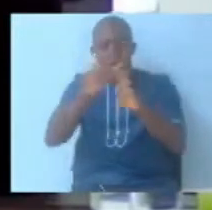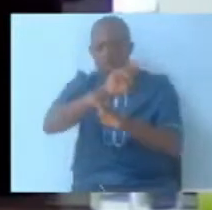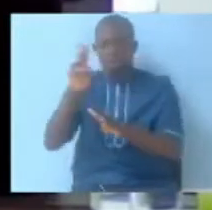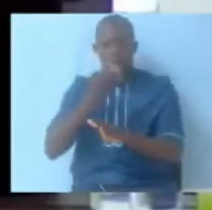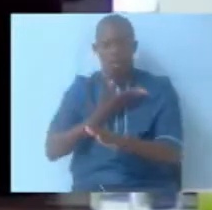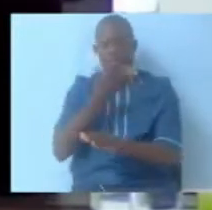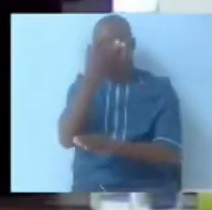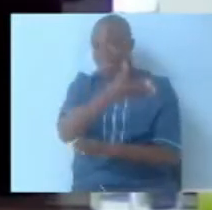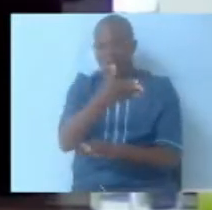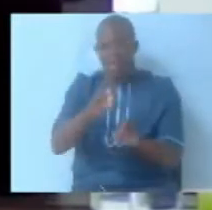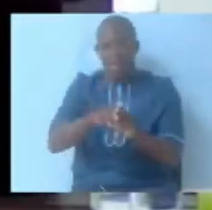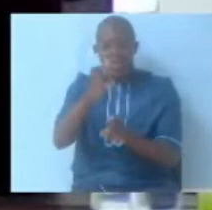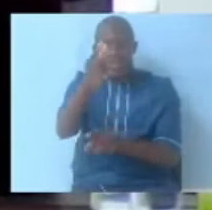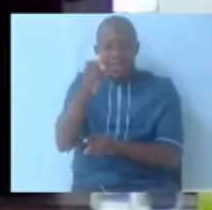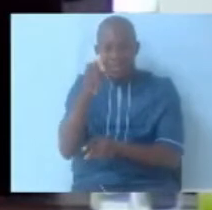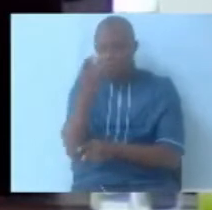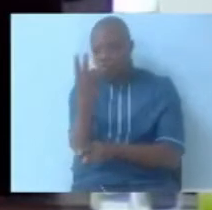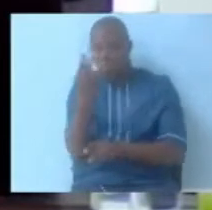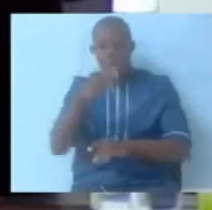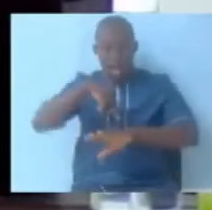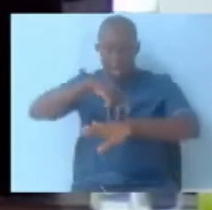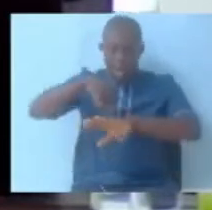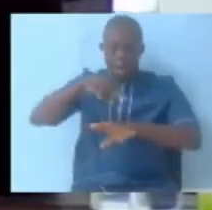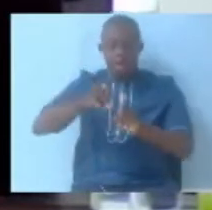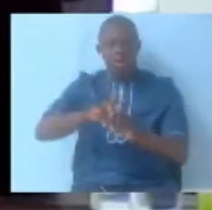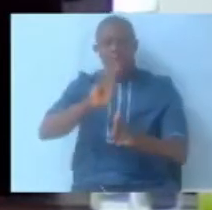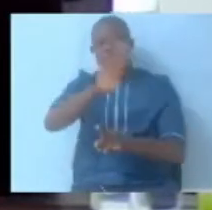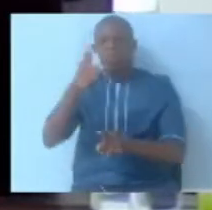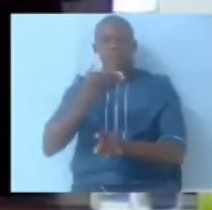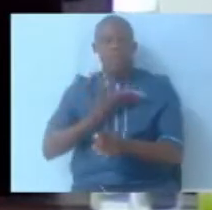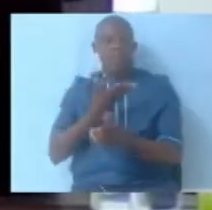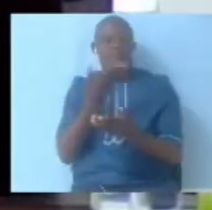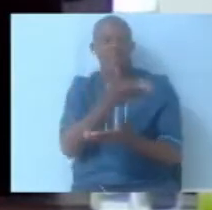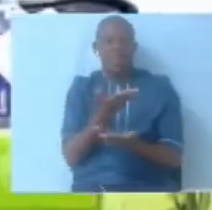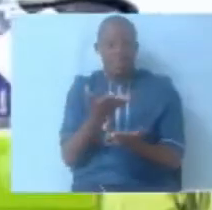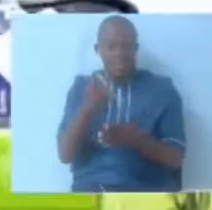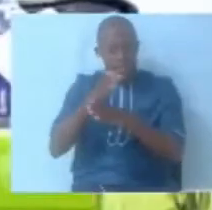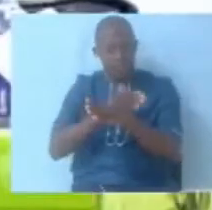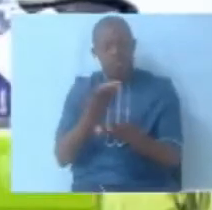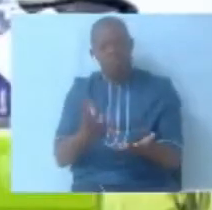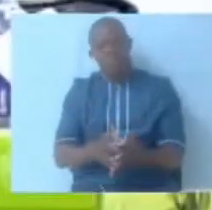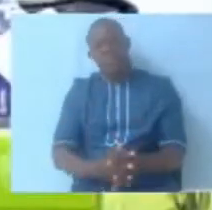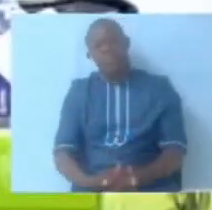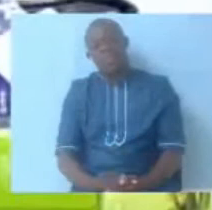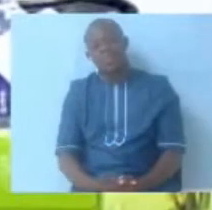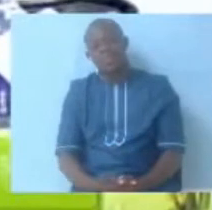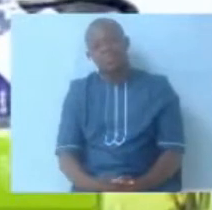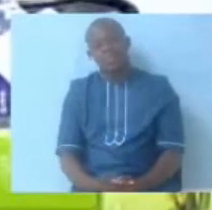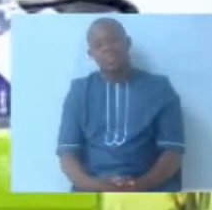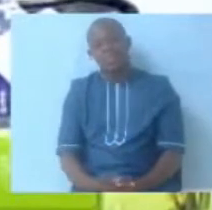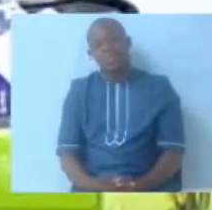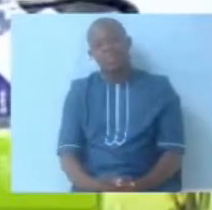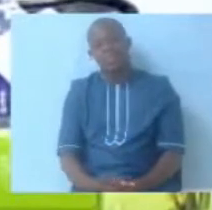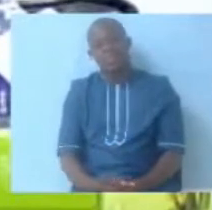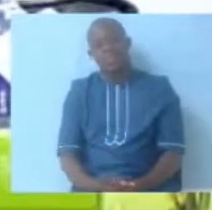Munda was wa also not applicable. Wolem ñu digo xanama di mo mam ñanto soro fay ñanto soro fay pour ka fan soro andum pour bail